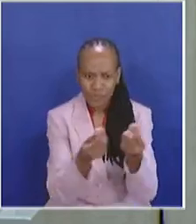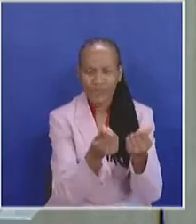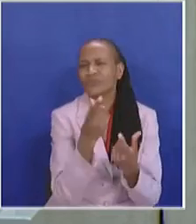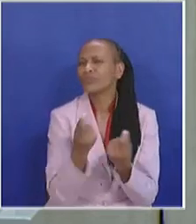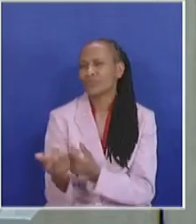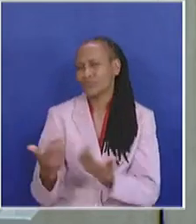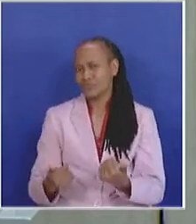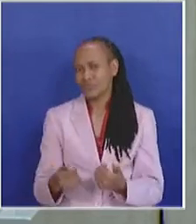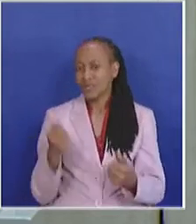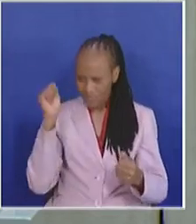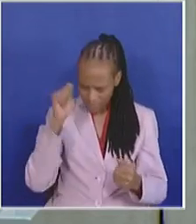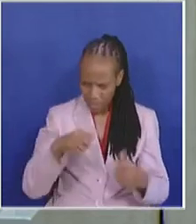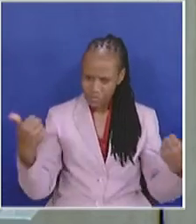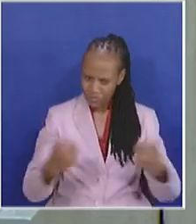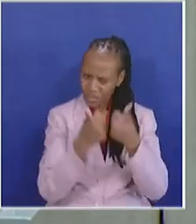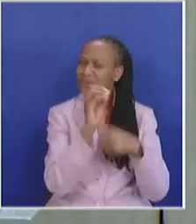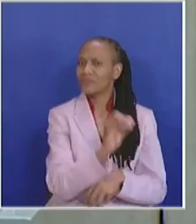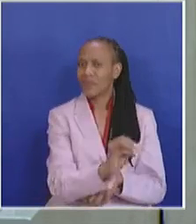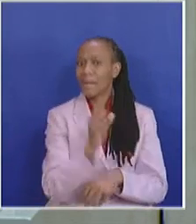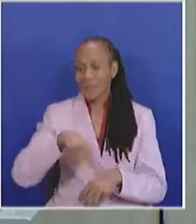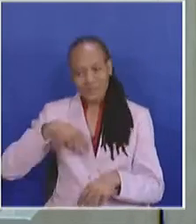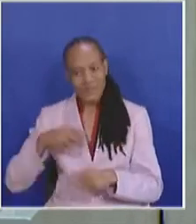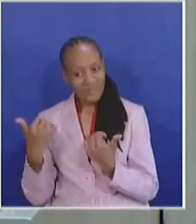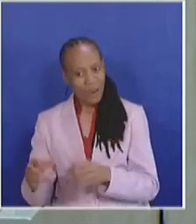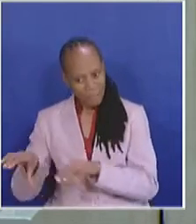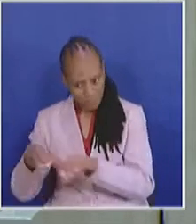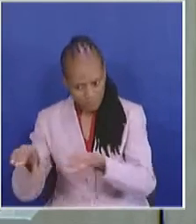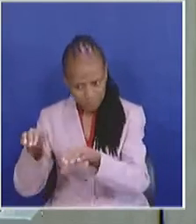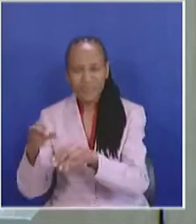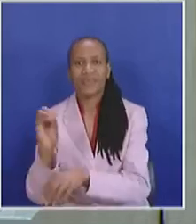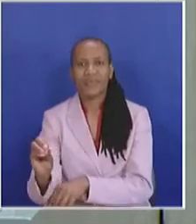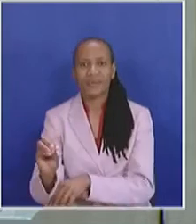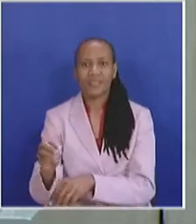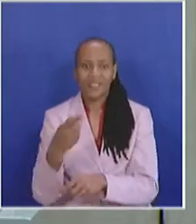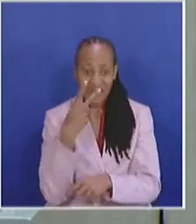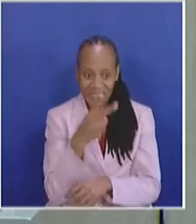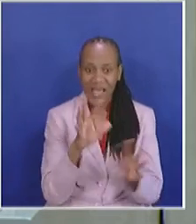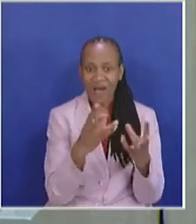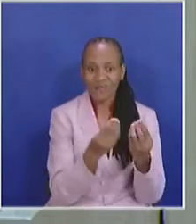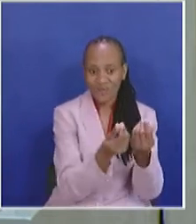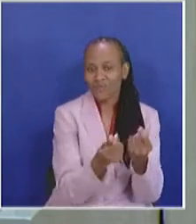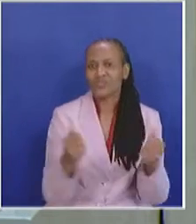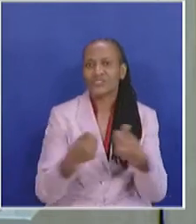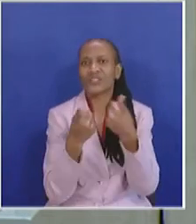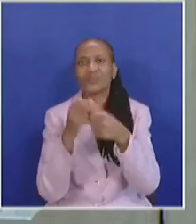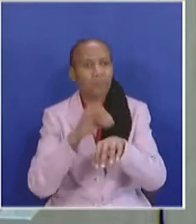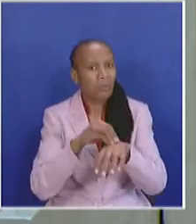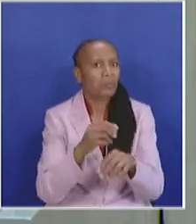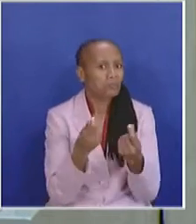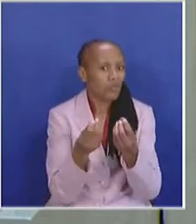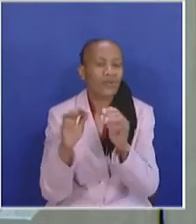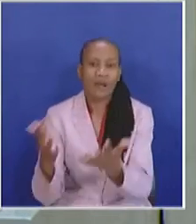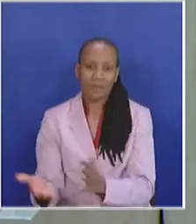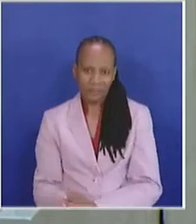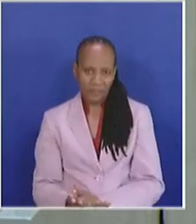that we are identifying, we have already taken action against those that are doing these things. To address